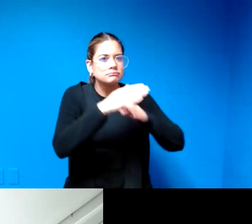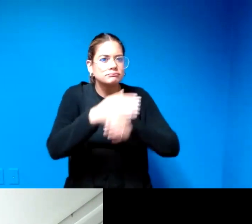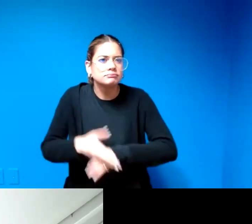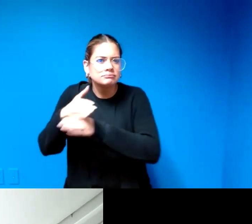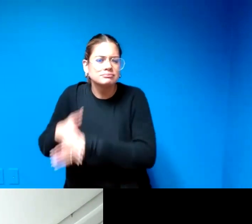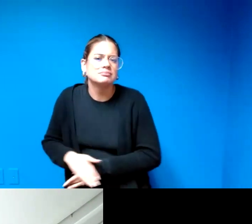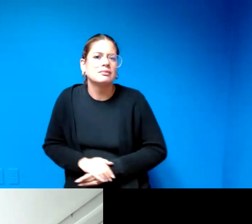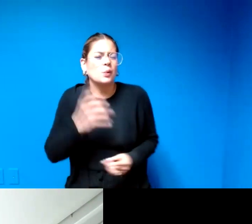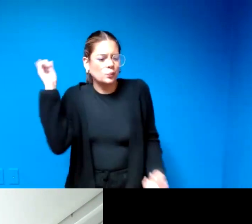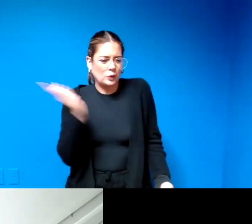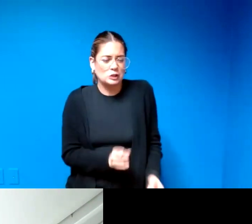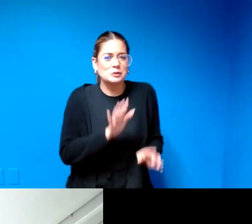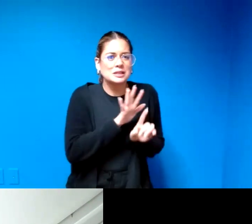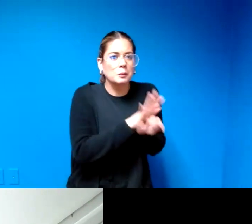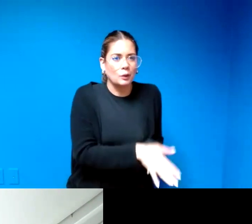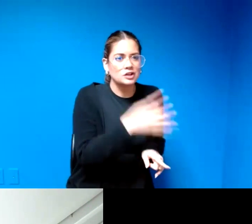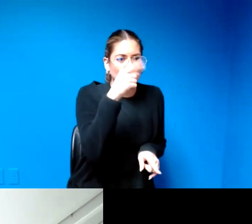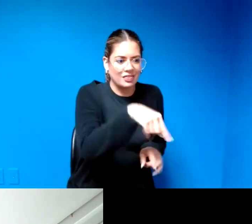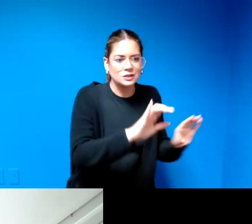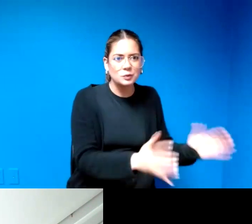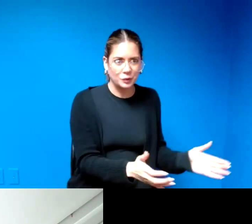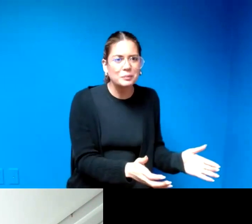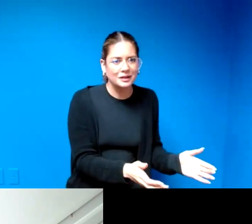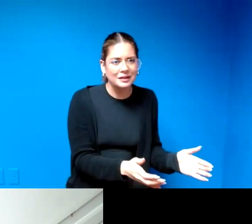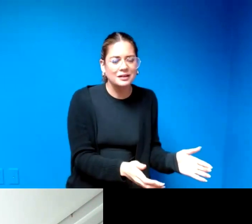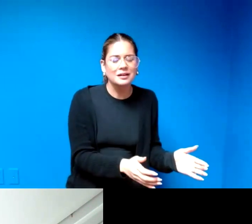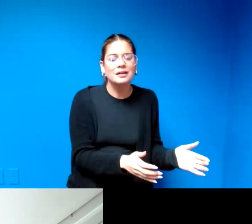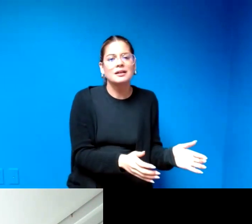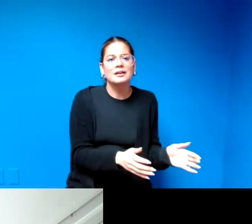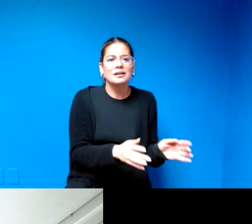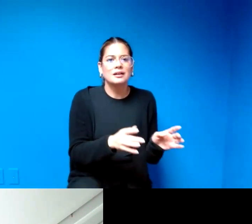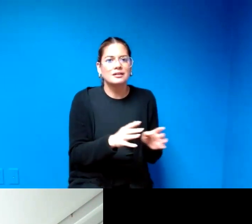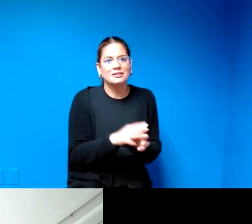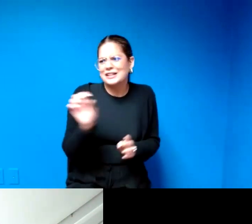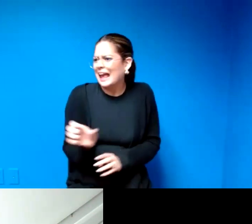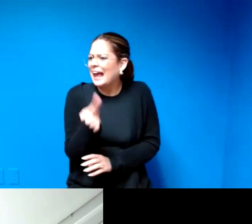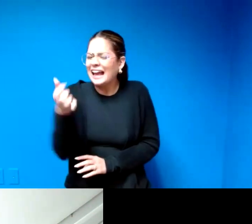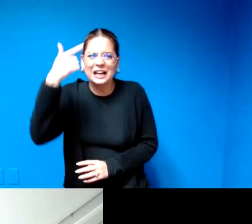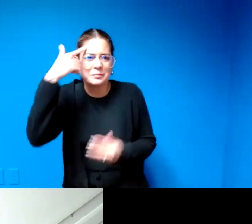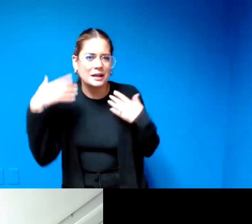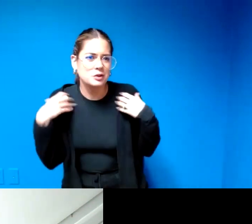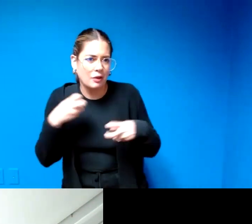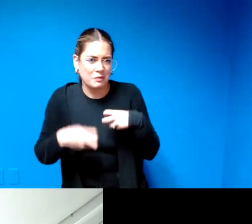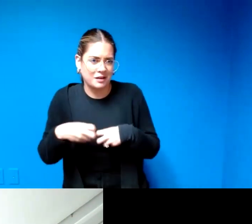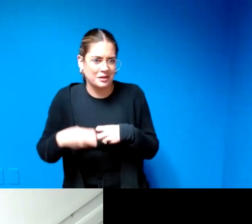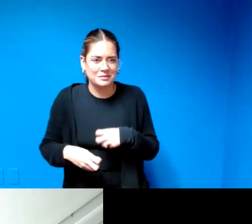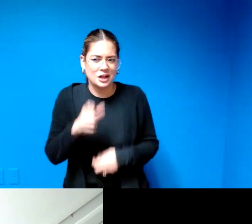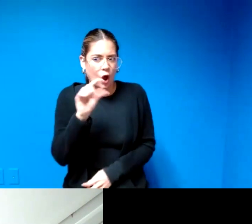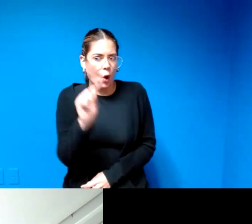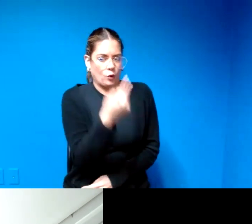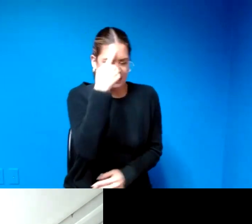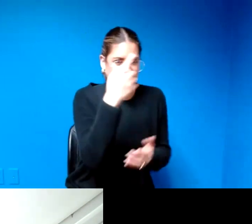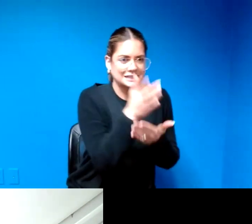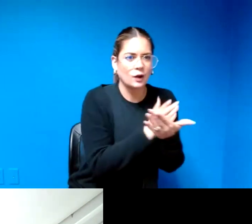of people who have lived experience with psychosis, but also all other mental health problems as well. And so I'm